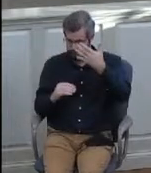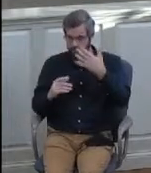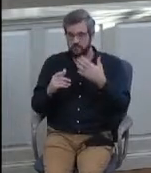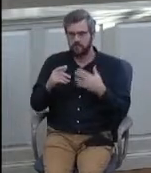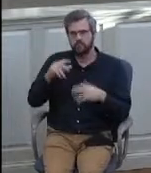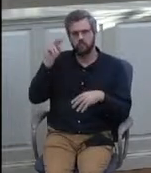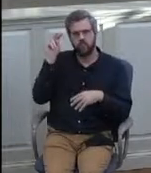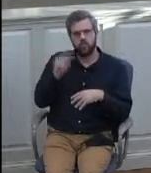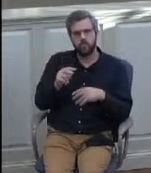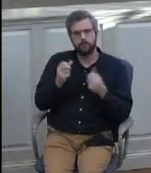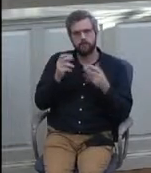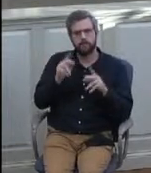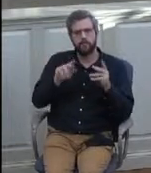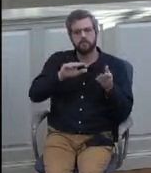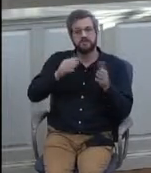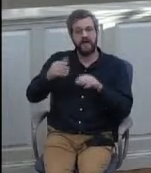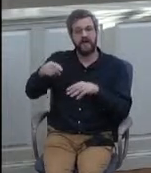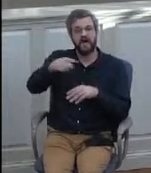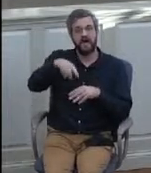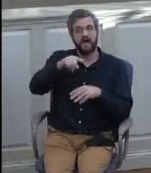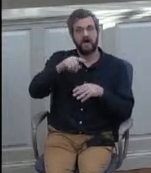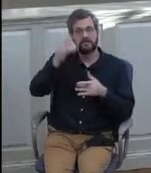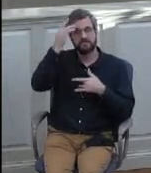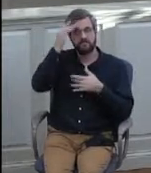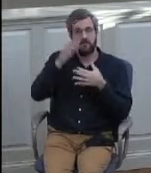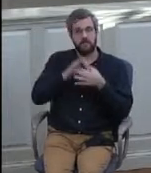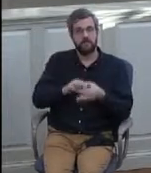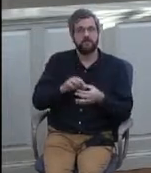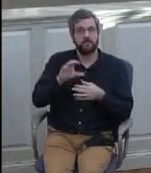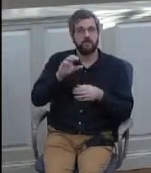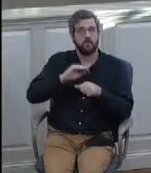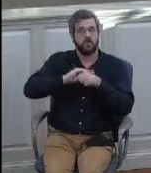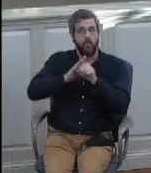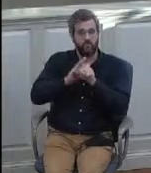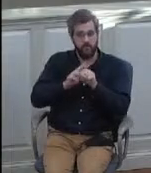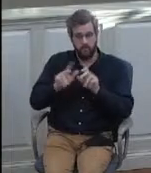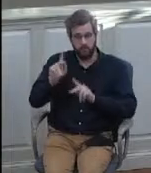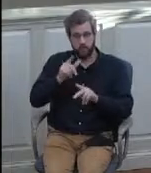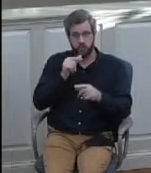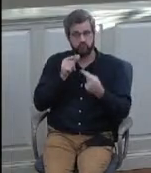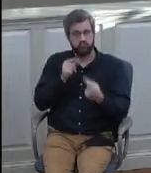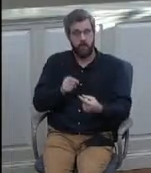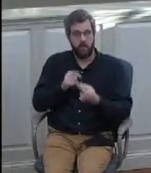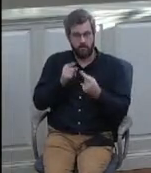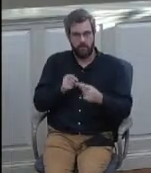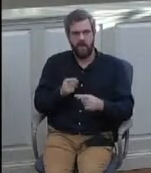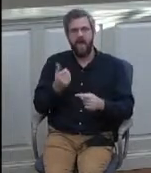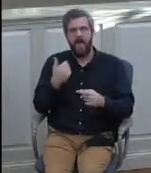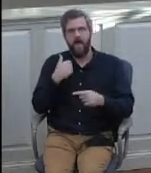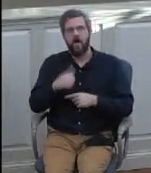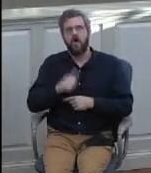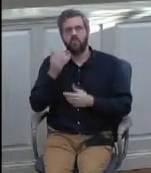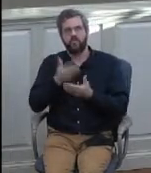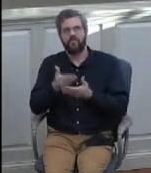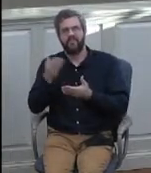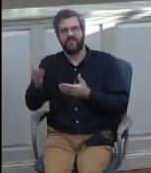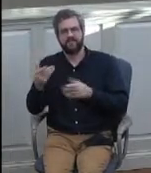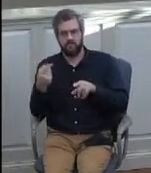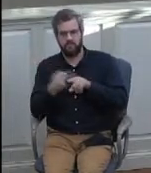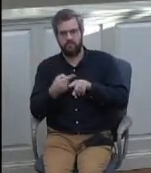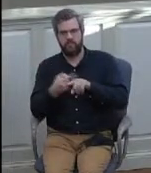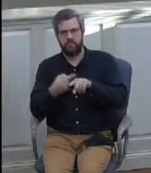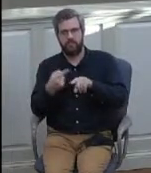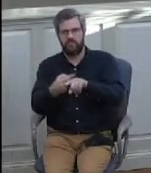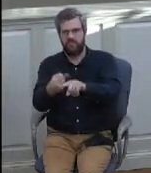and a lot of the things that happened with COVID, a lot of the people that really struggled with this had some other comorbidity stuff going on. And any of us,